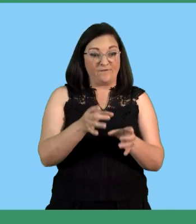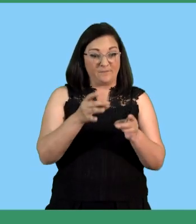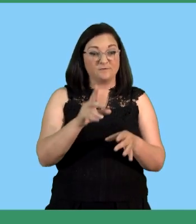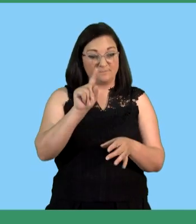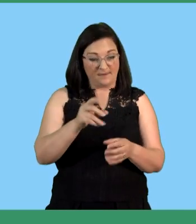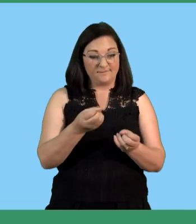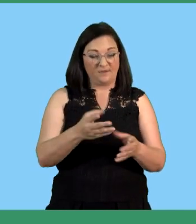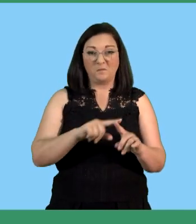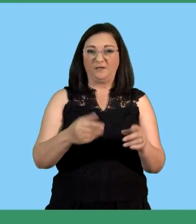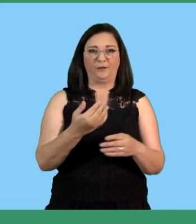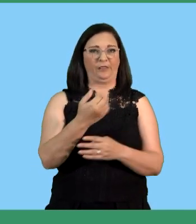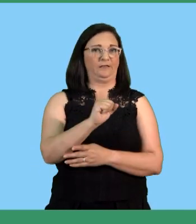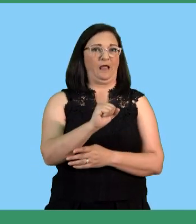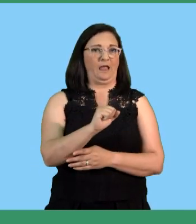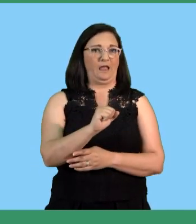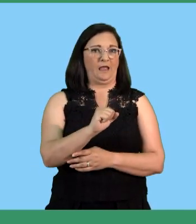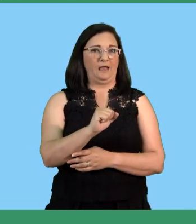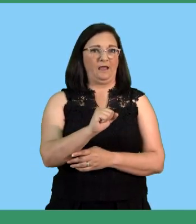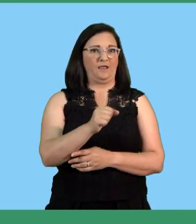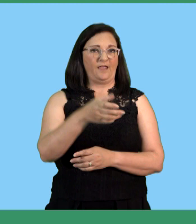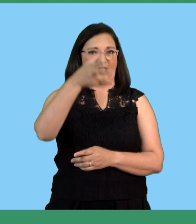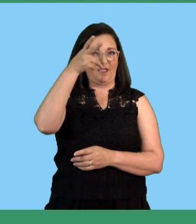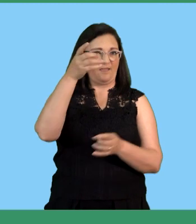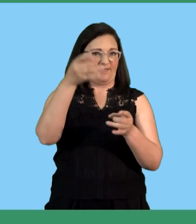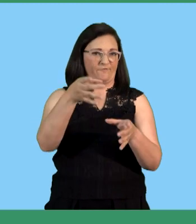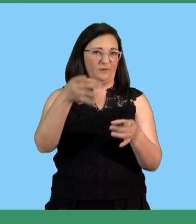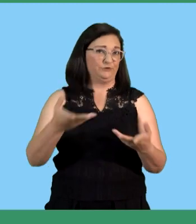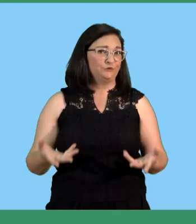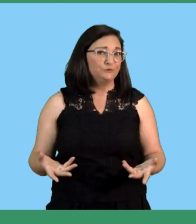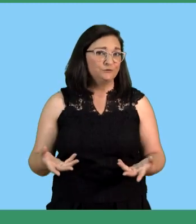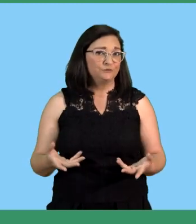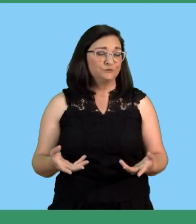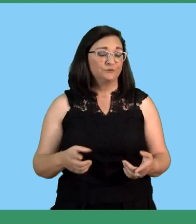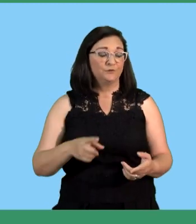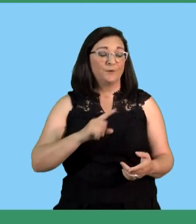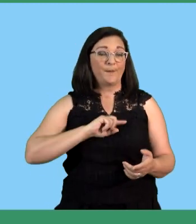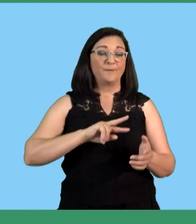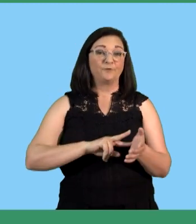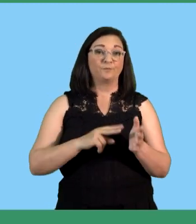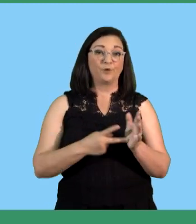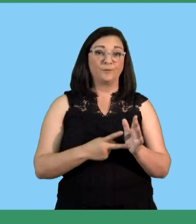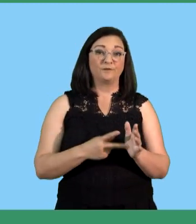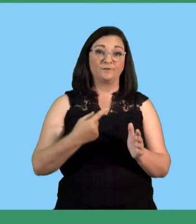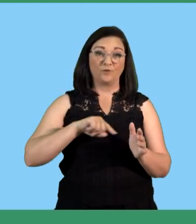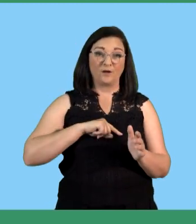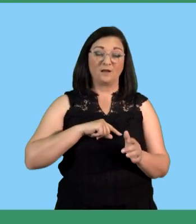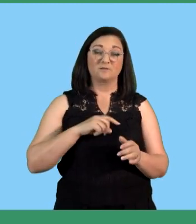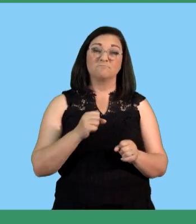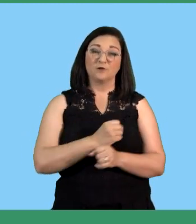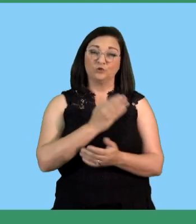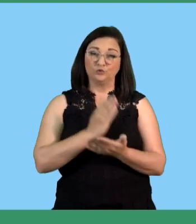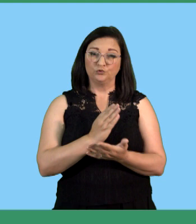about products. If you deny customers information, remember we said here the purpose is for us rather to ensure